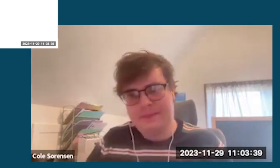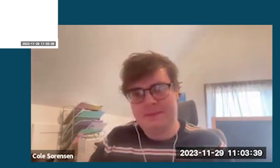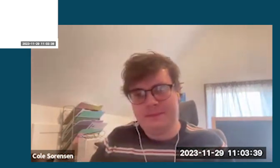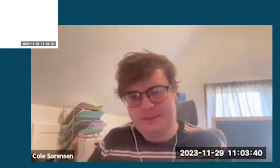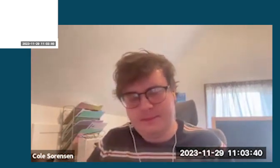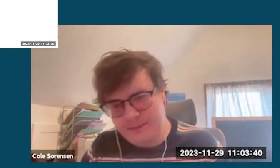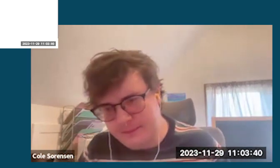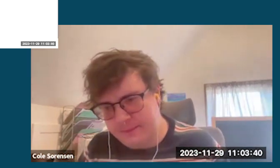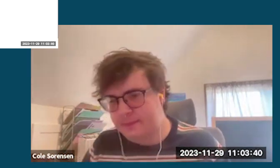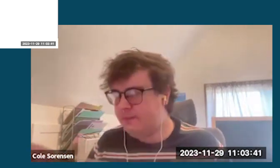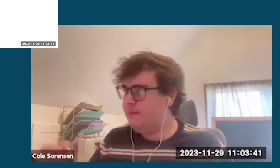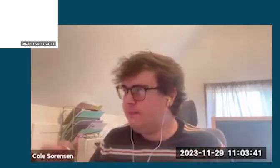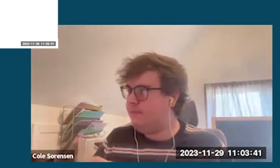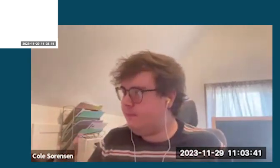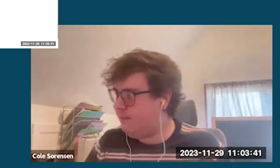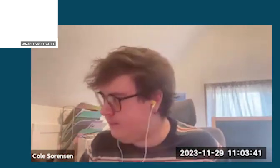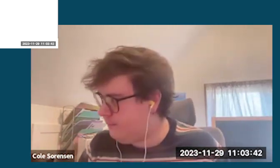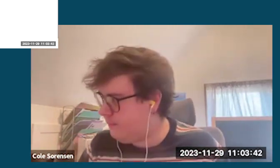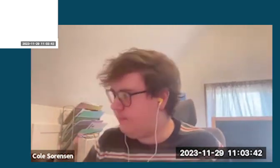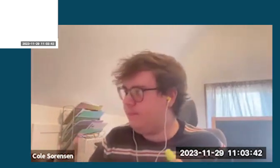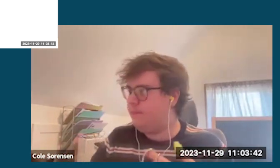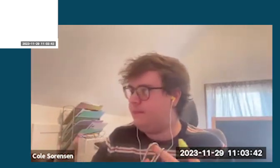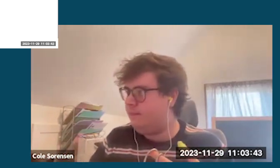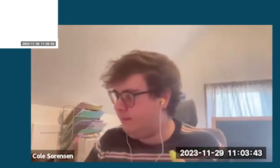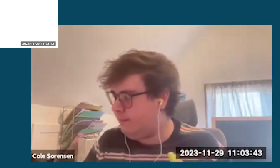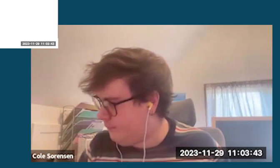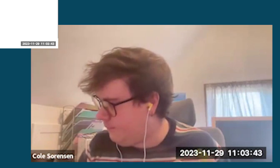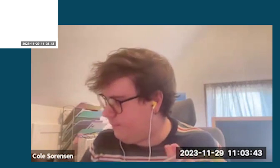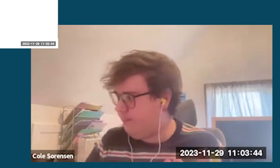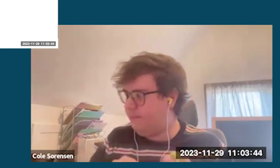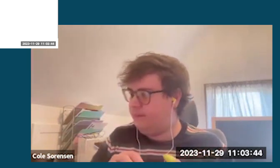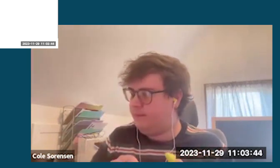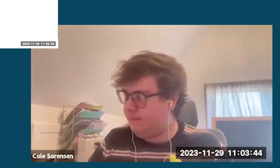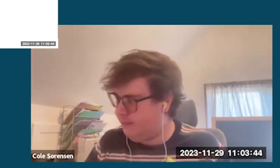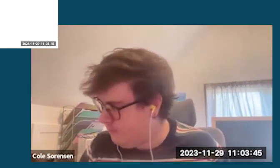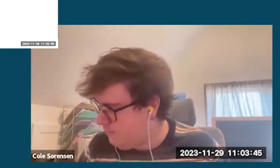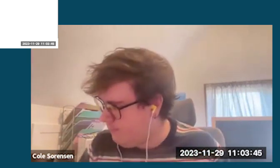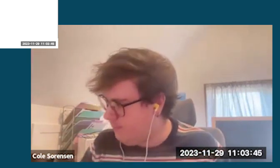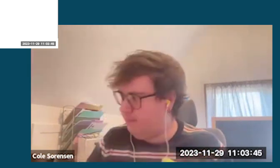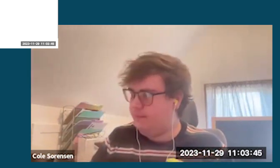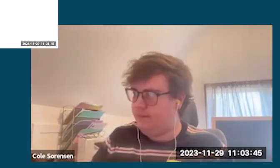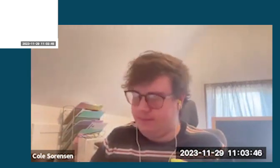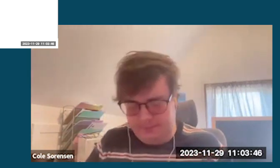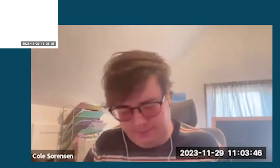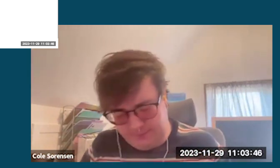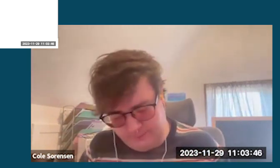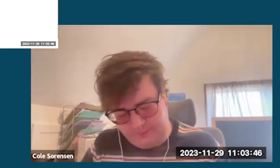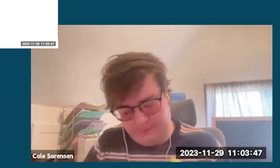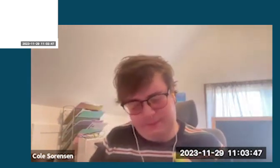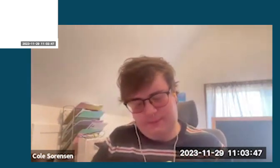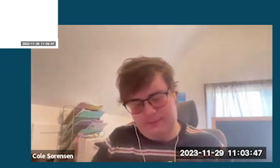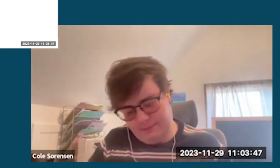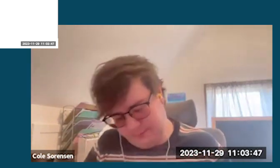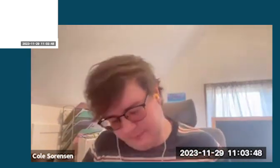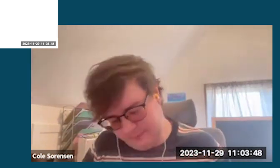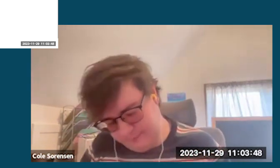device. I am also a public speaker, educator, and writer, and I do a lot of advocacy around